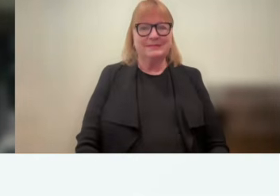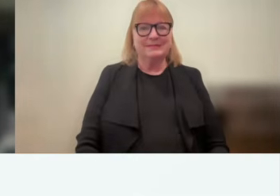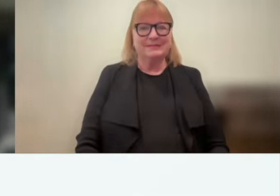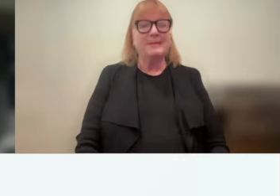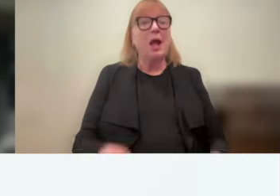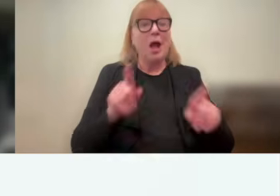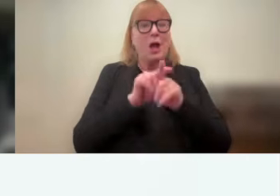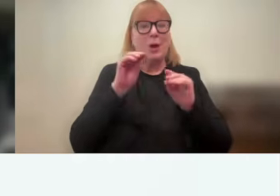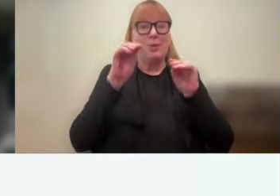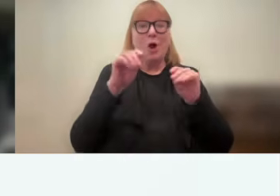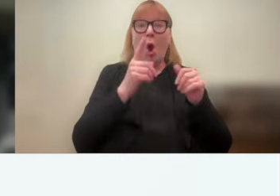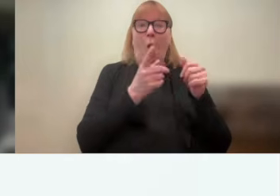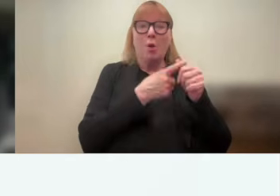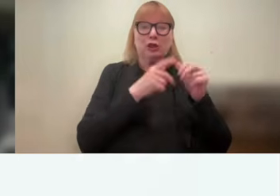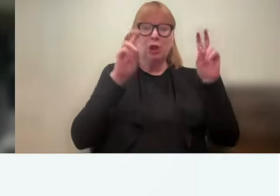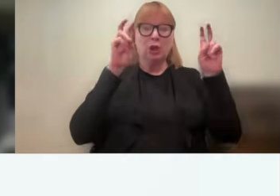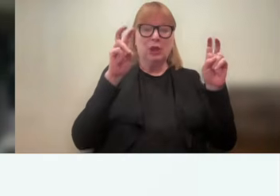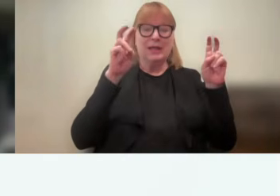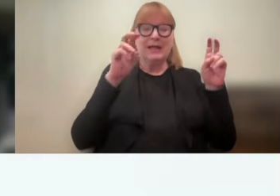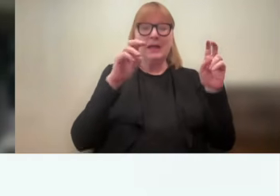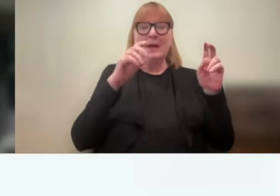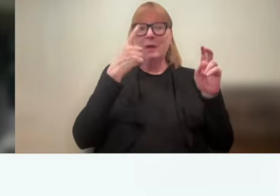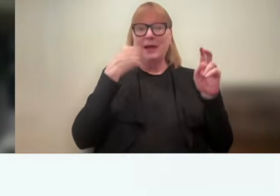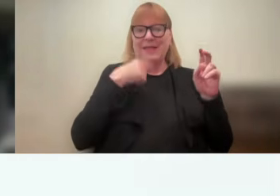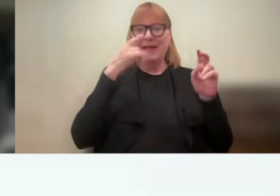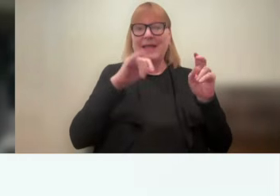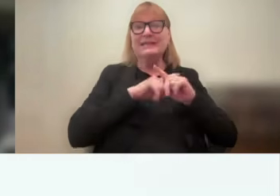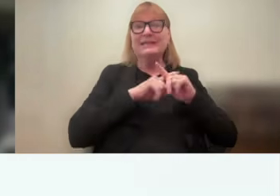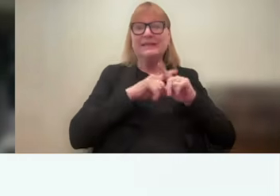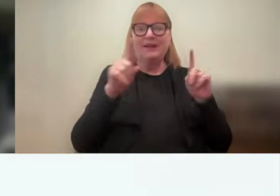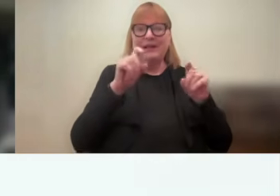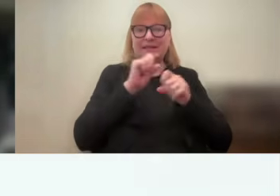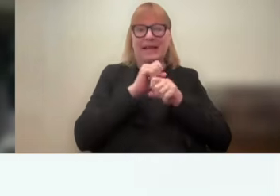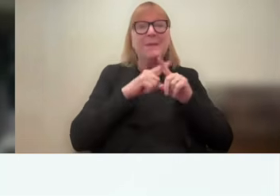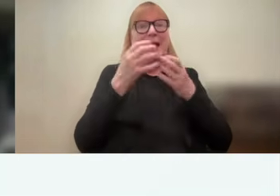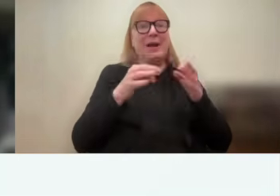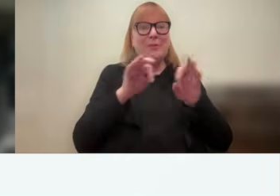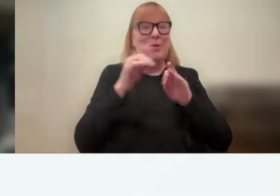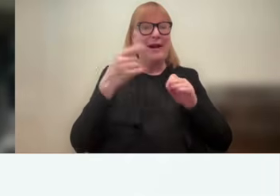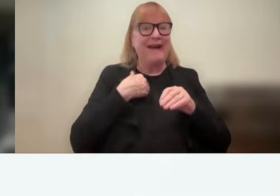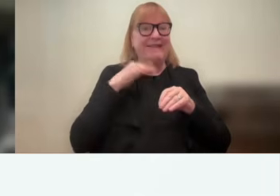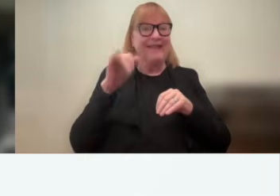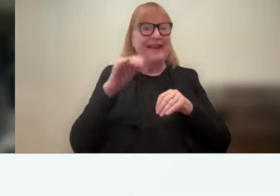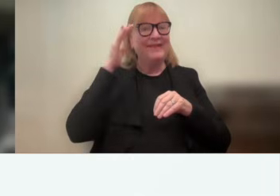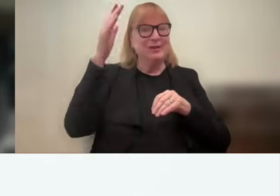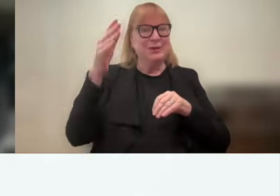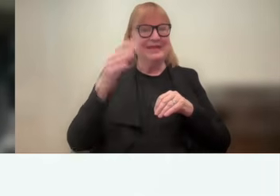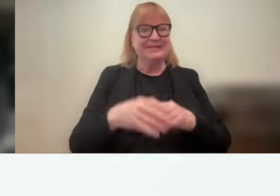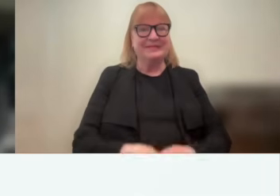I also put the word original here in quotation marks because I think that's a different talk, but an important one to have eventually.